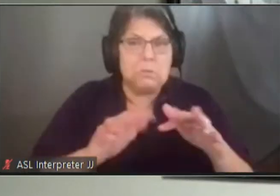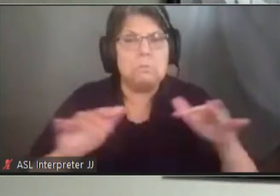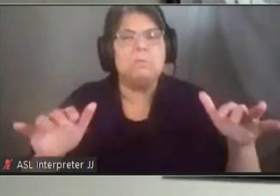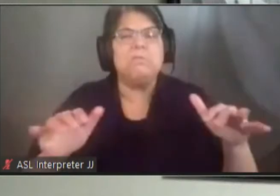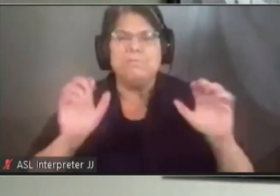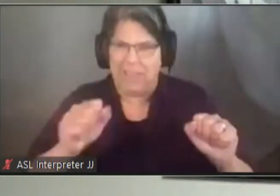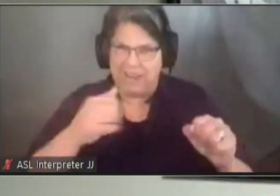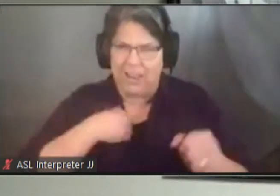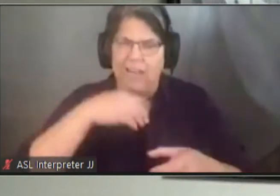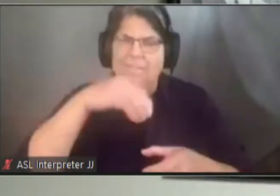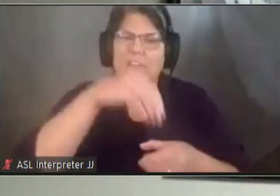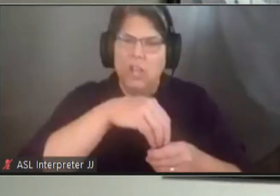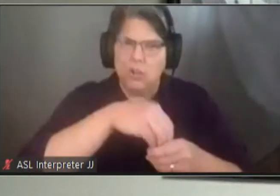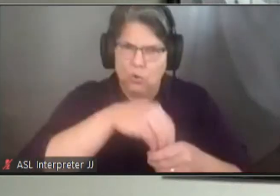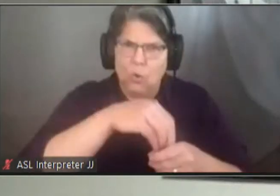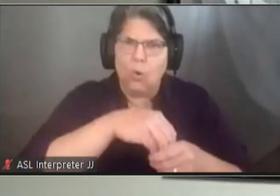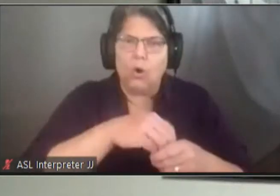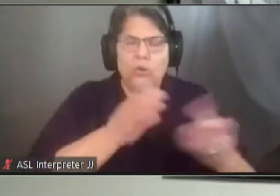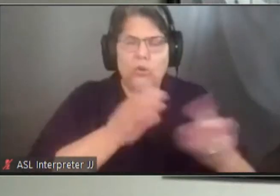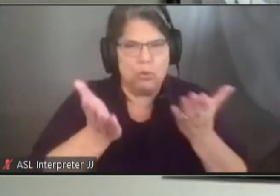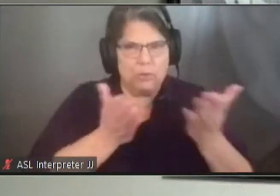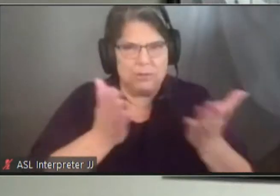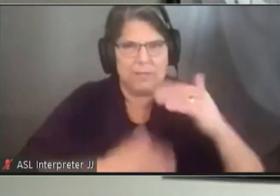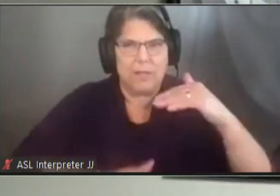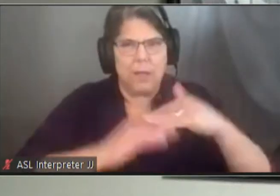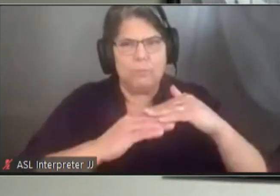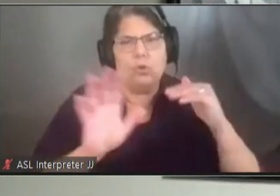indoors at up to 25% capacity.